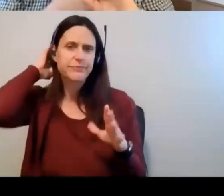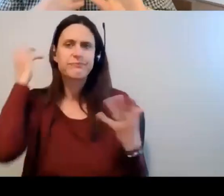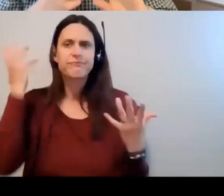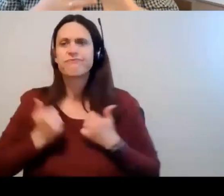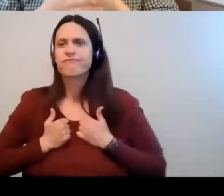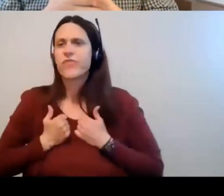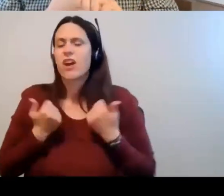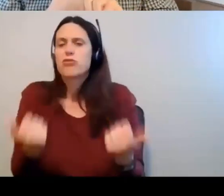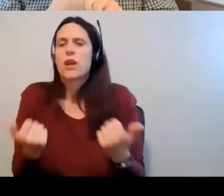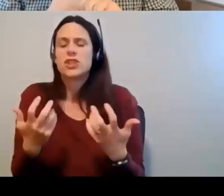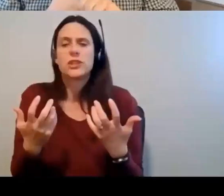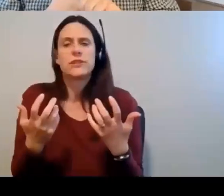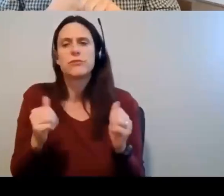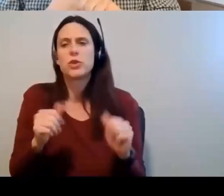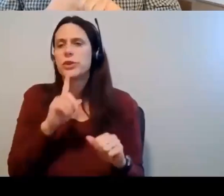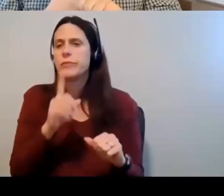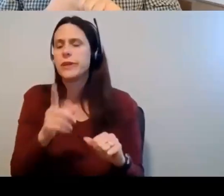Aggression can mean